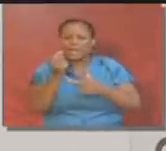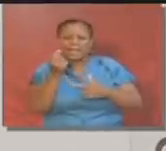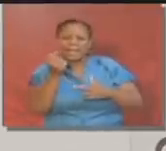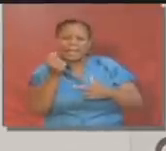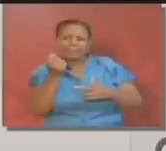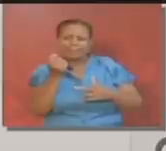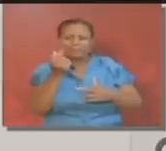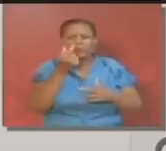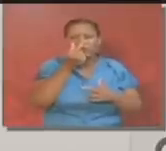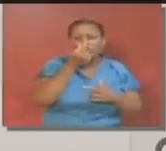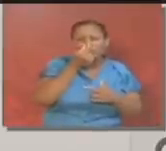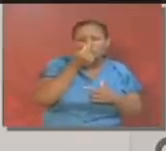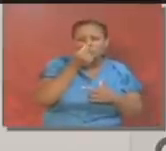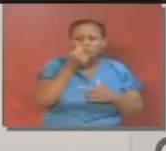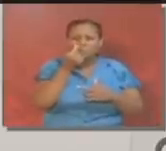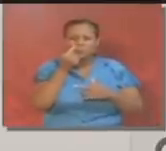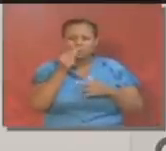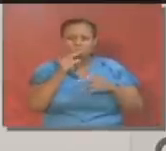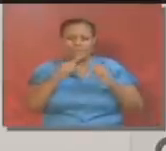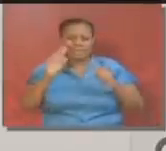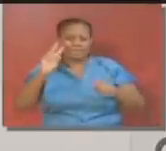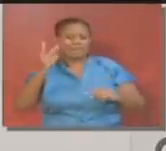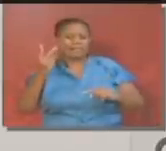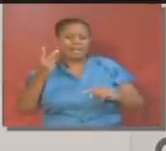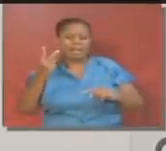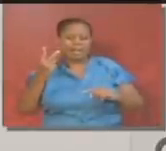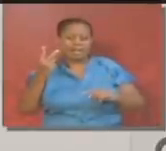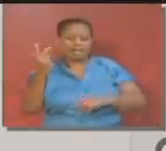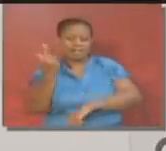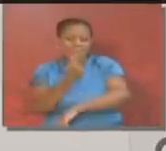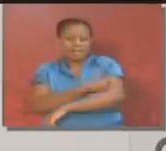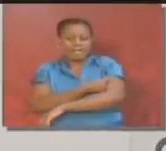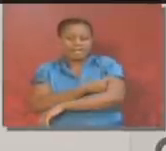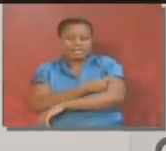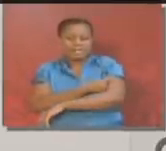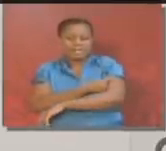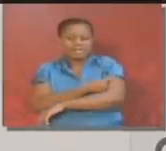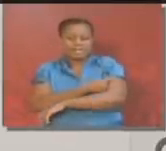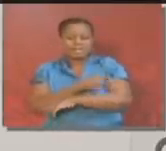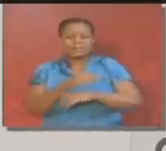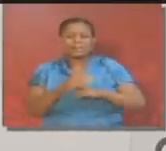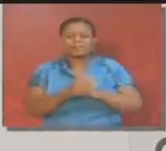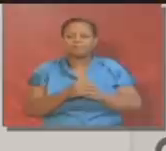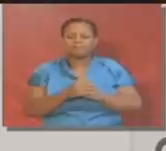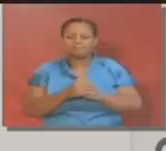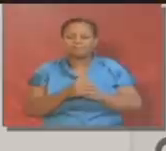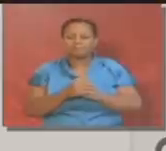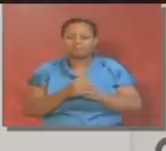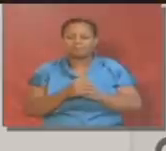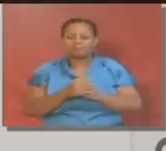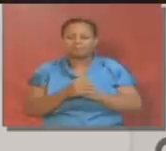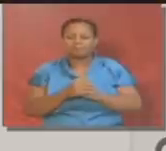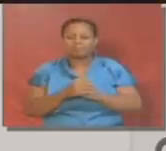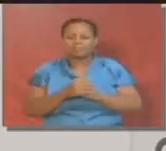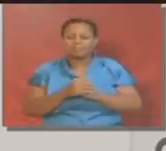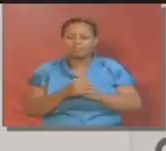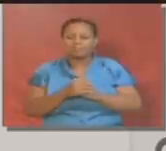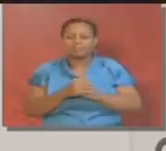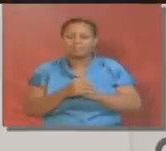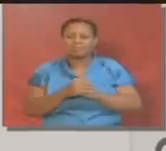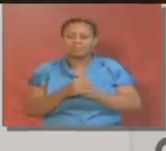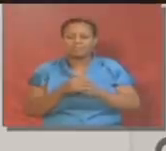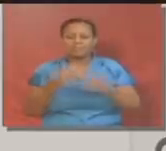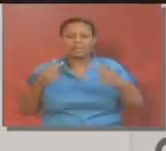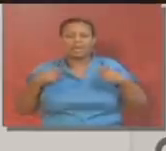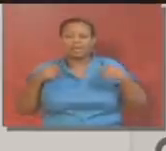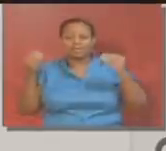the second vaccine with AstraZeneca, will you have more major side effects or milder? And in